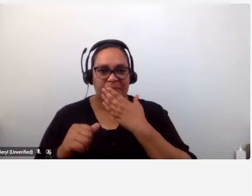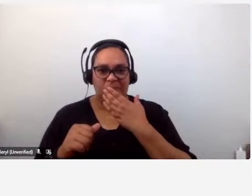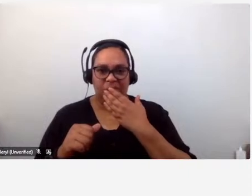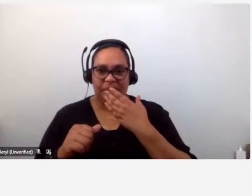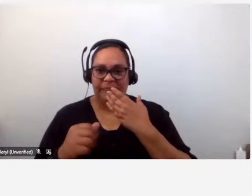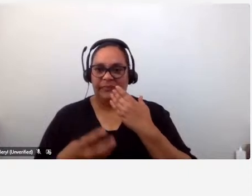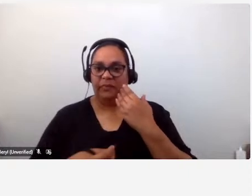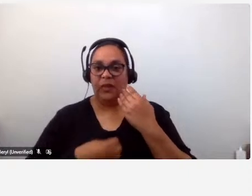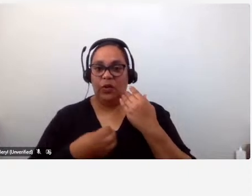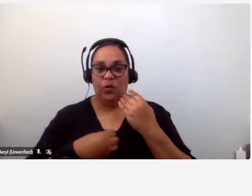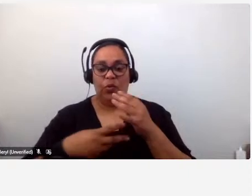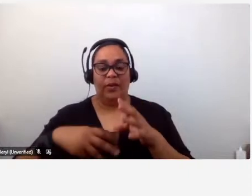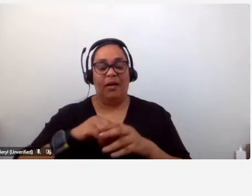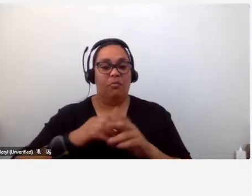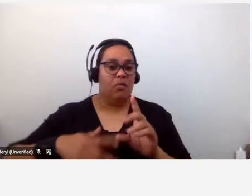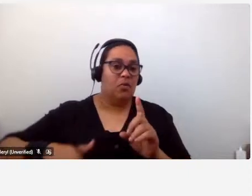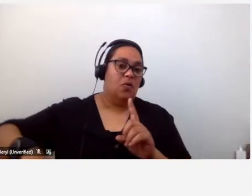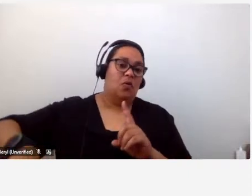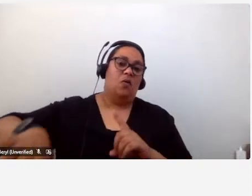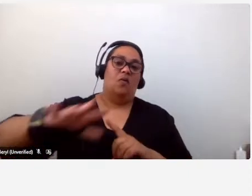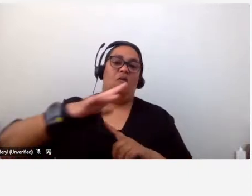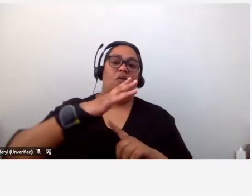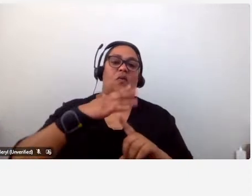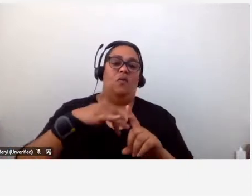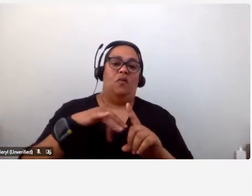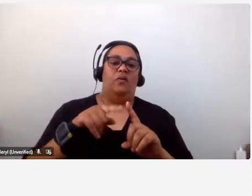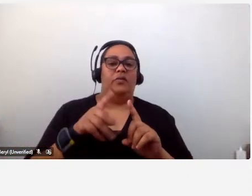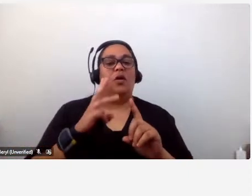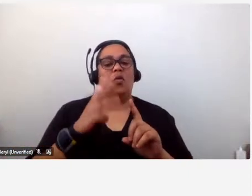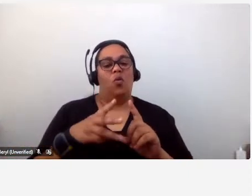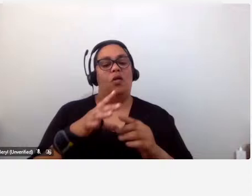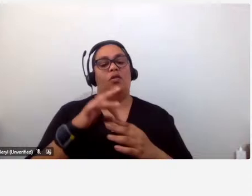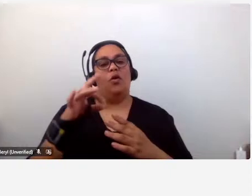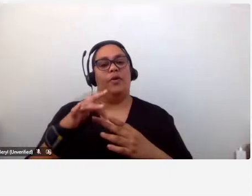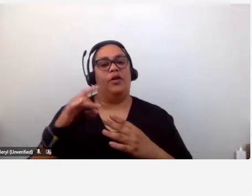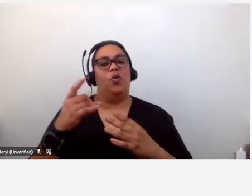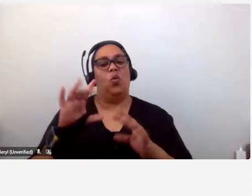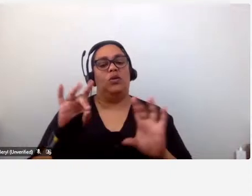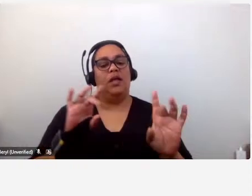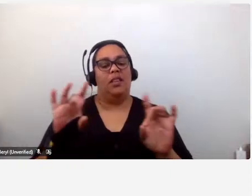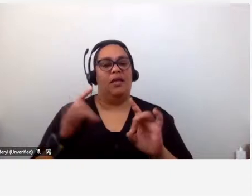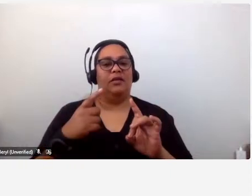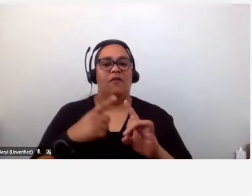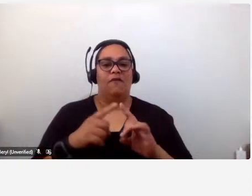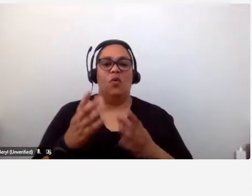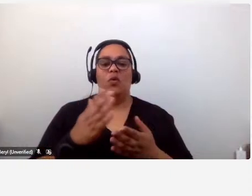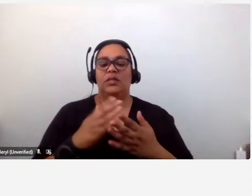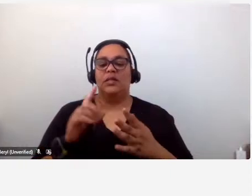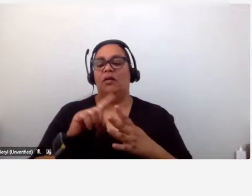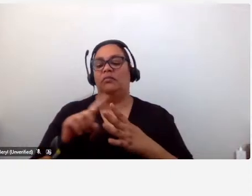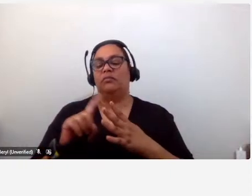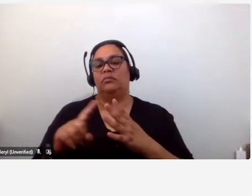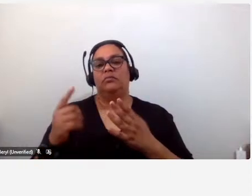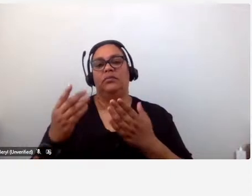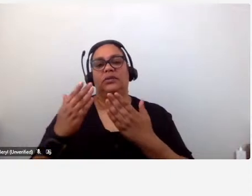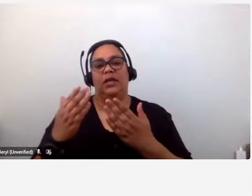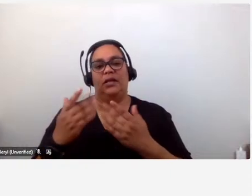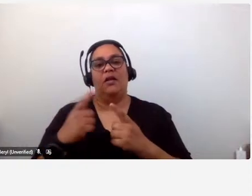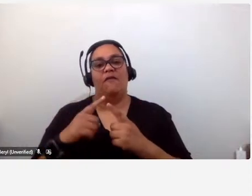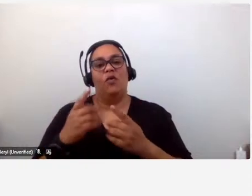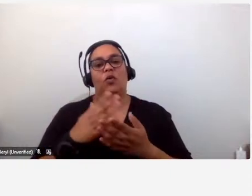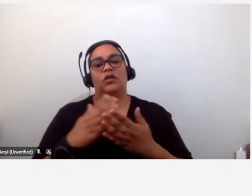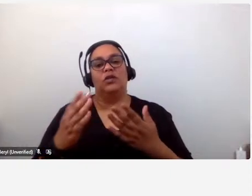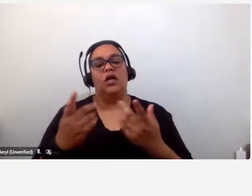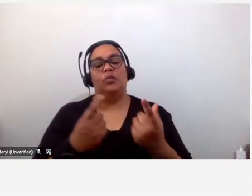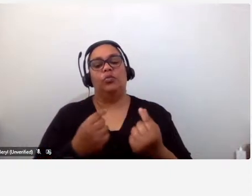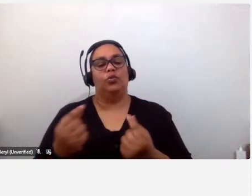youth across will be nominated or selected for certain study tours, for certain